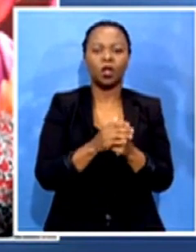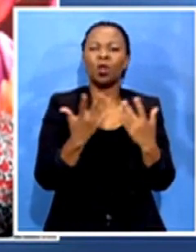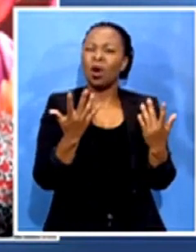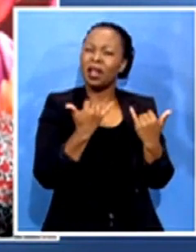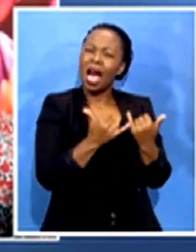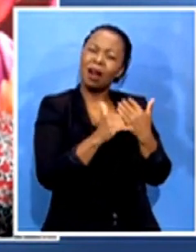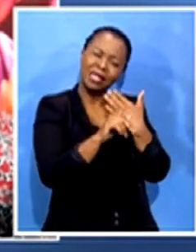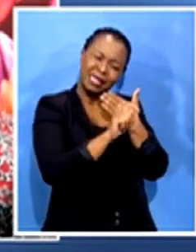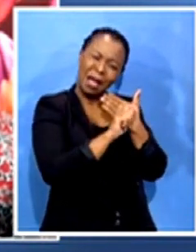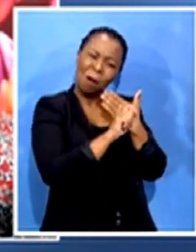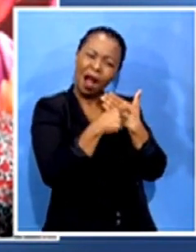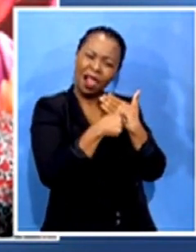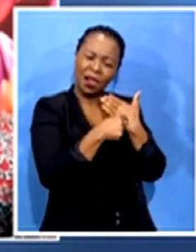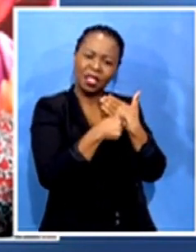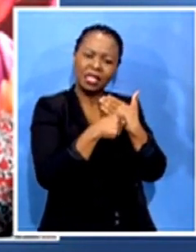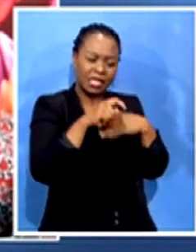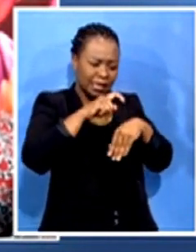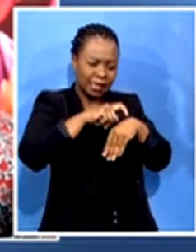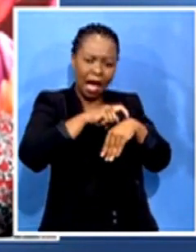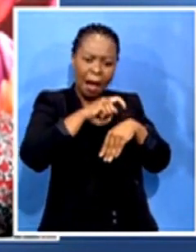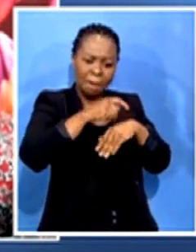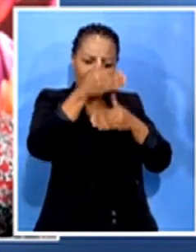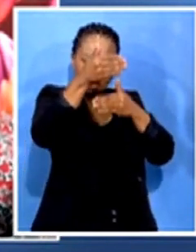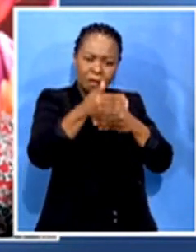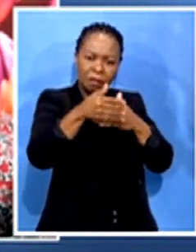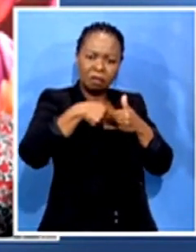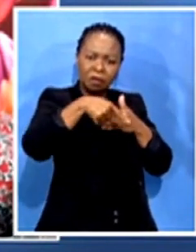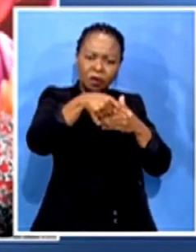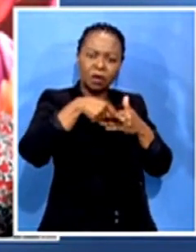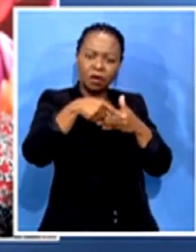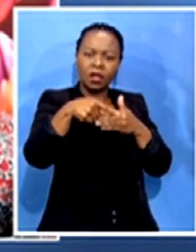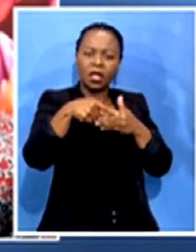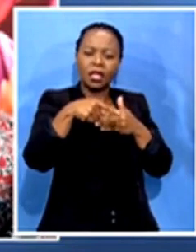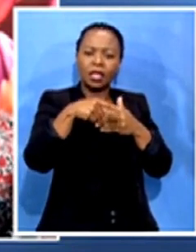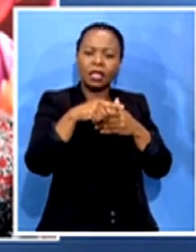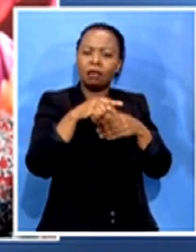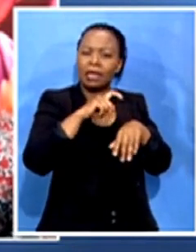time that a person can be on this particular grant?